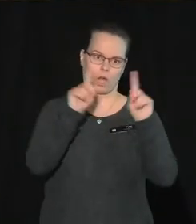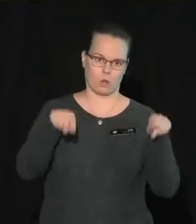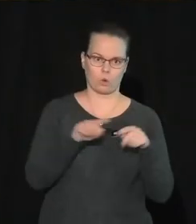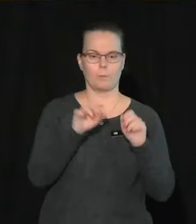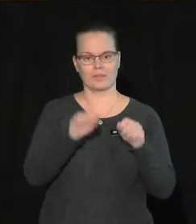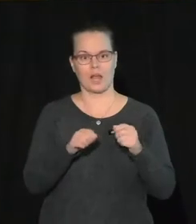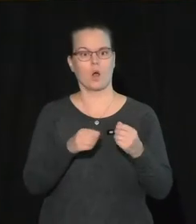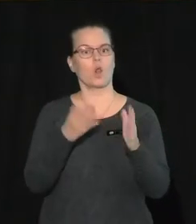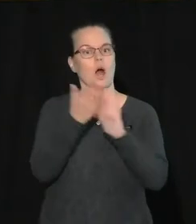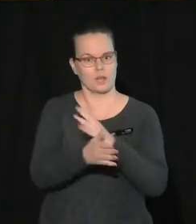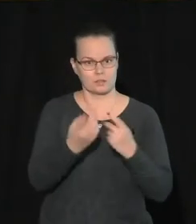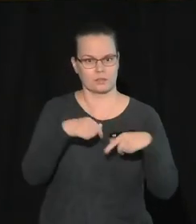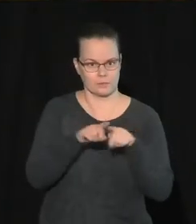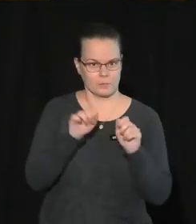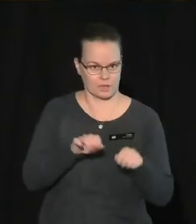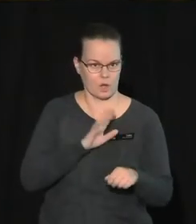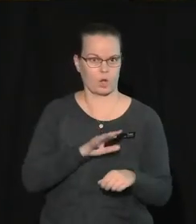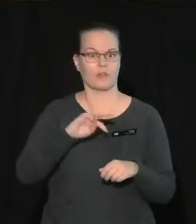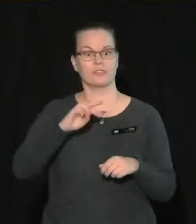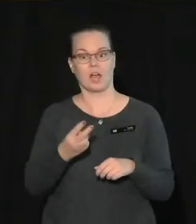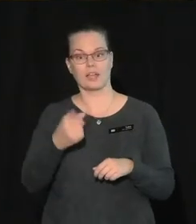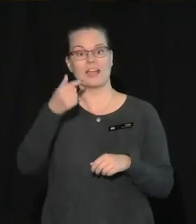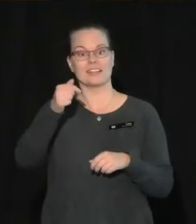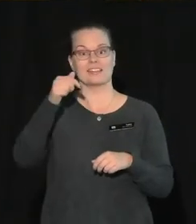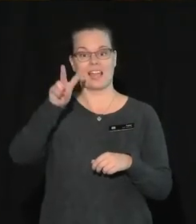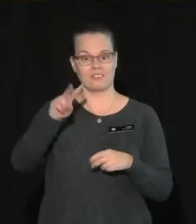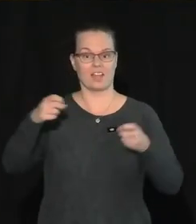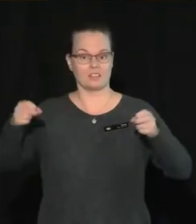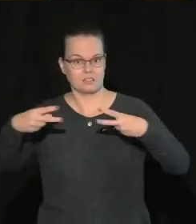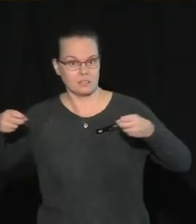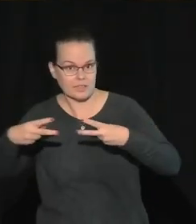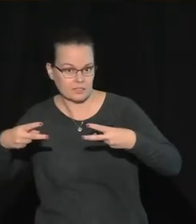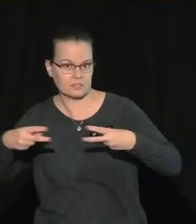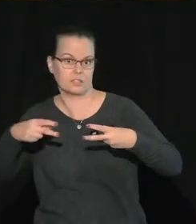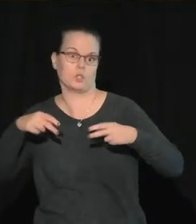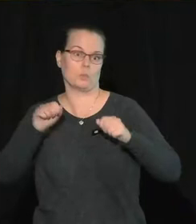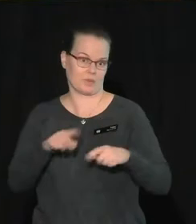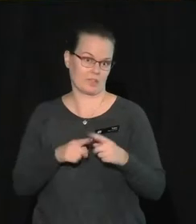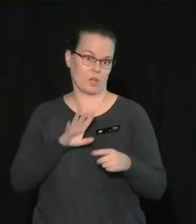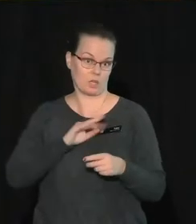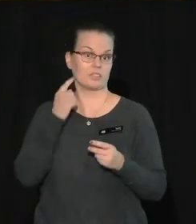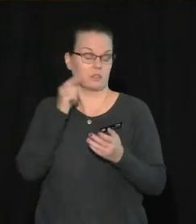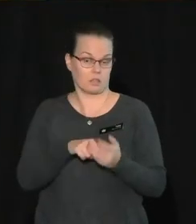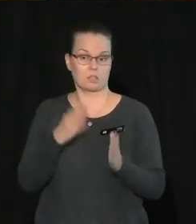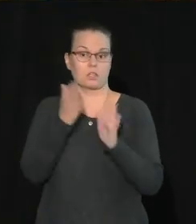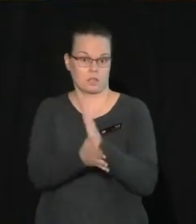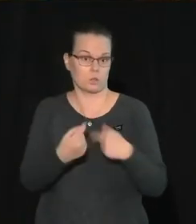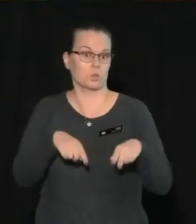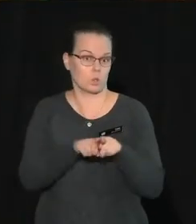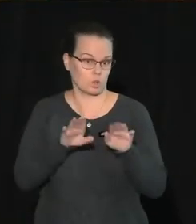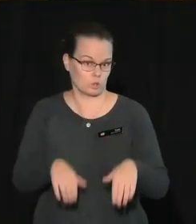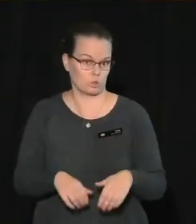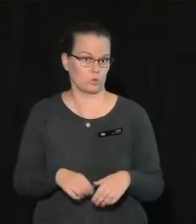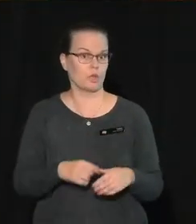you will find TV programs and so forth. The third group